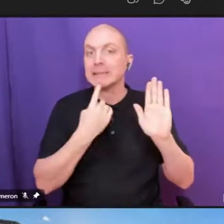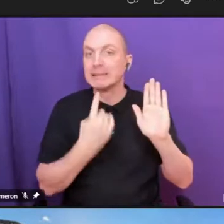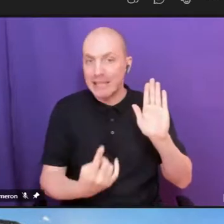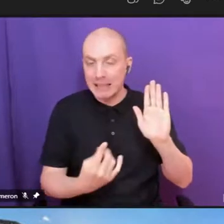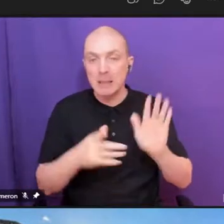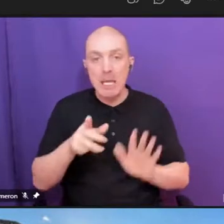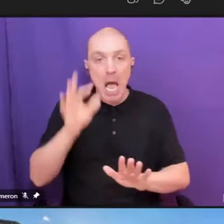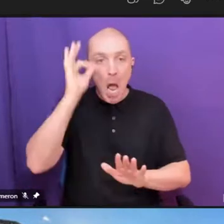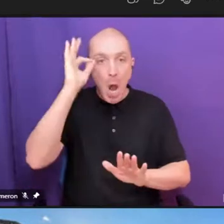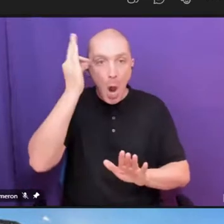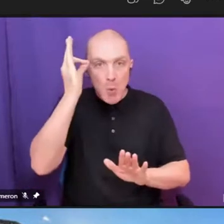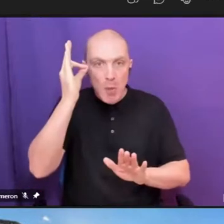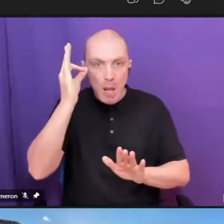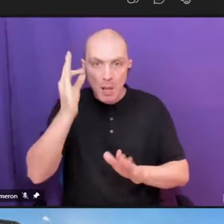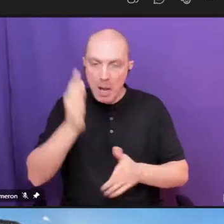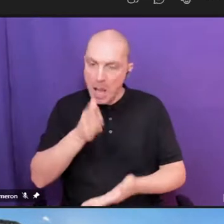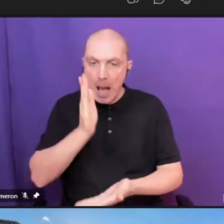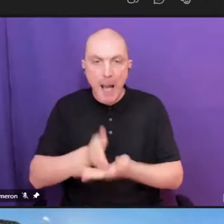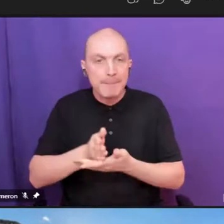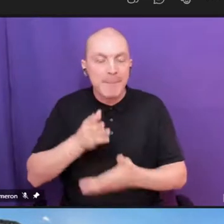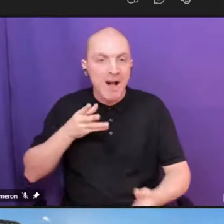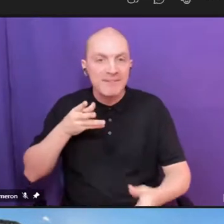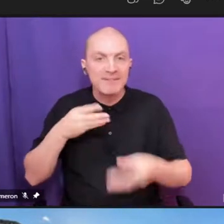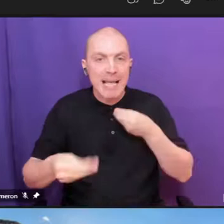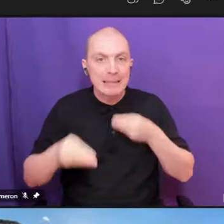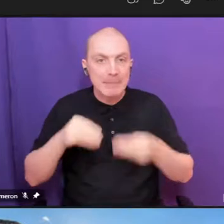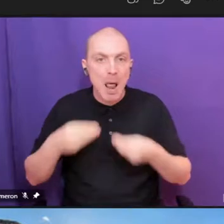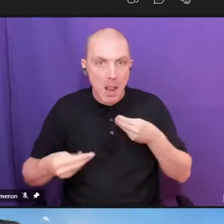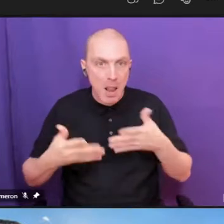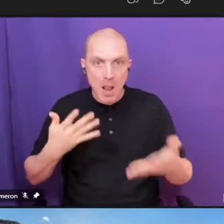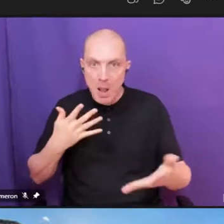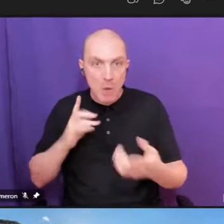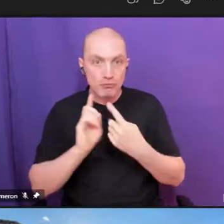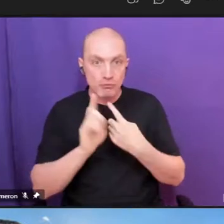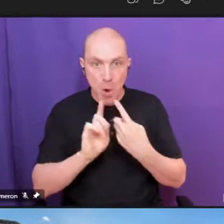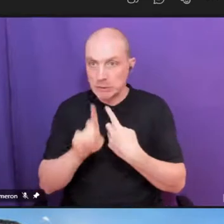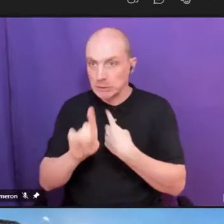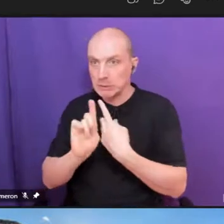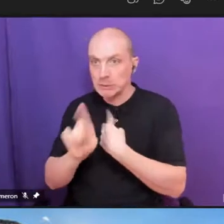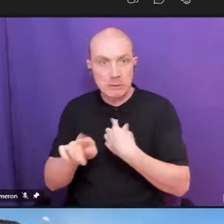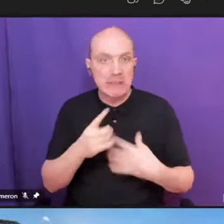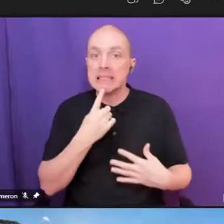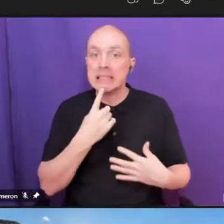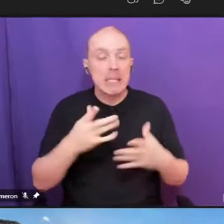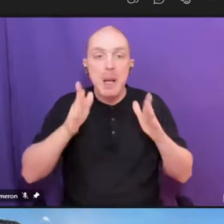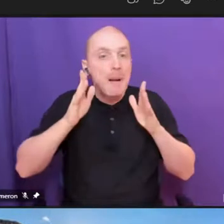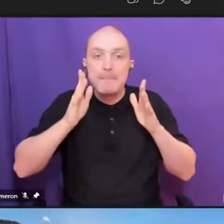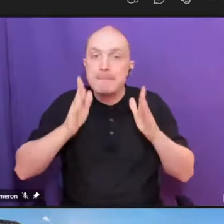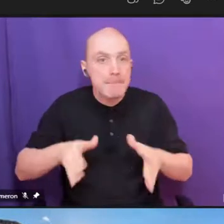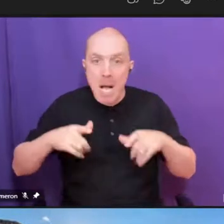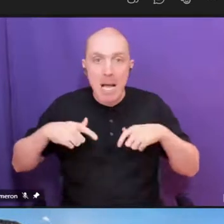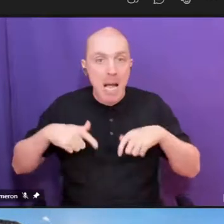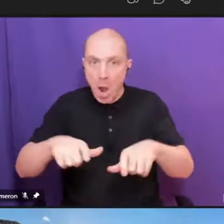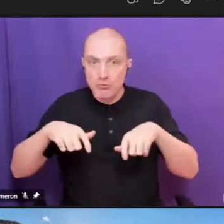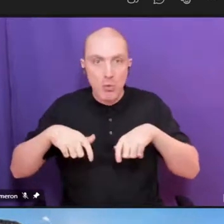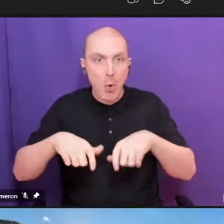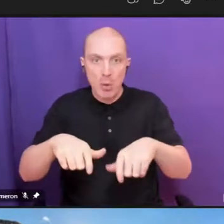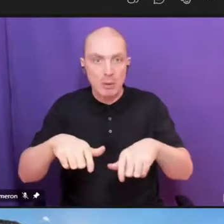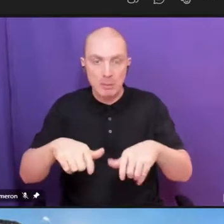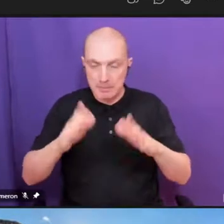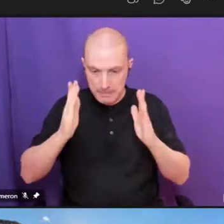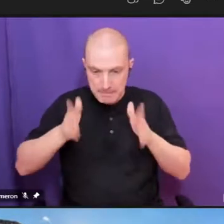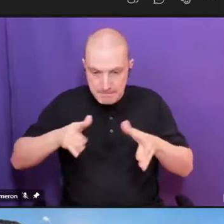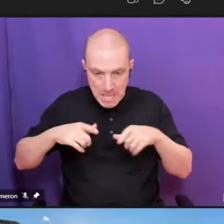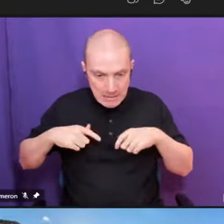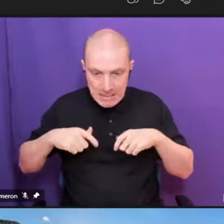in terms of adapting service provision during the pandemic, and they say that will have to continue later in the report. They also say there'll be a need